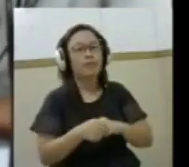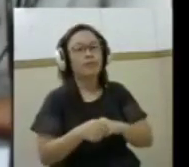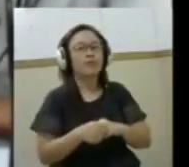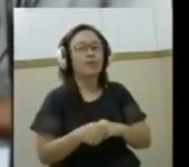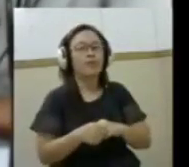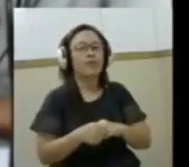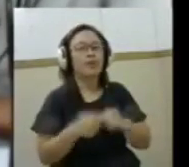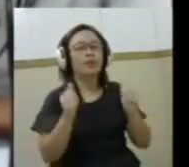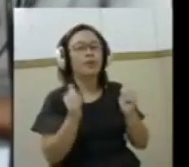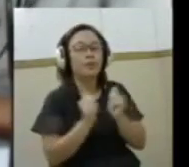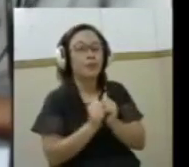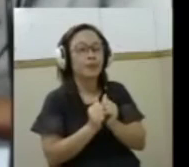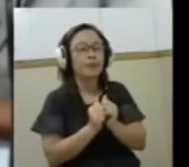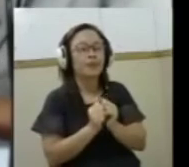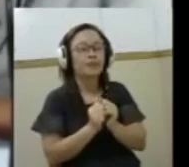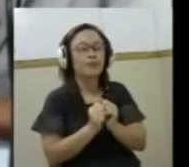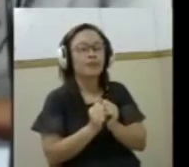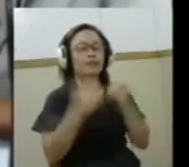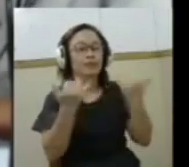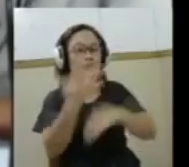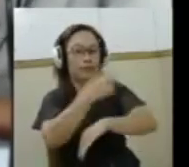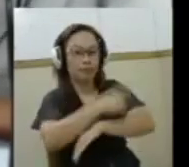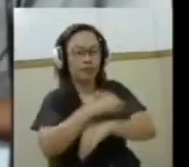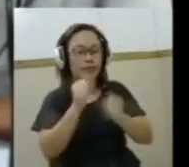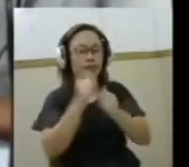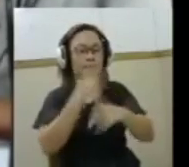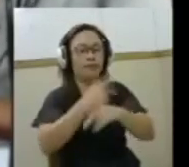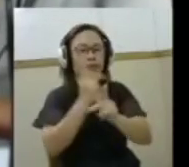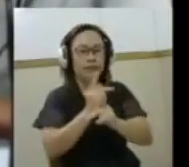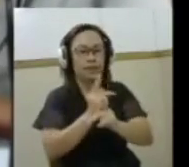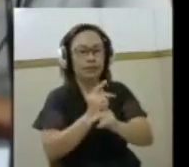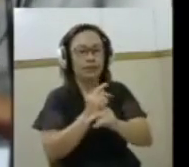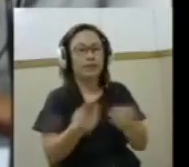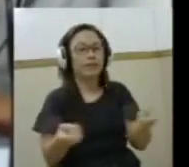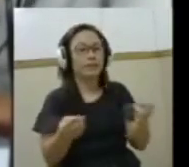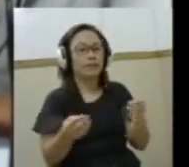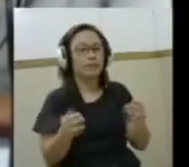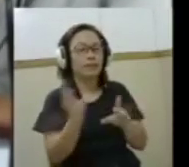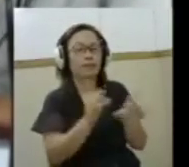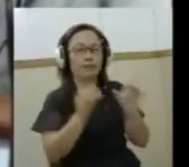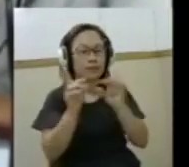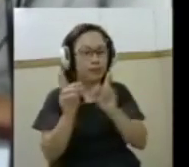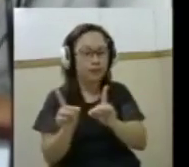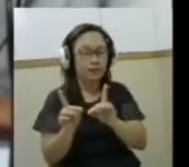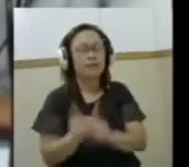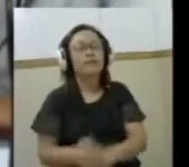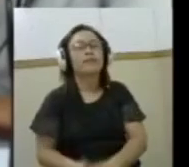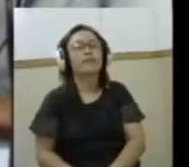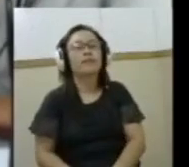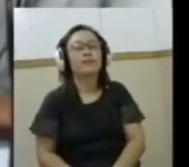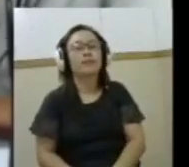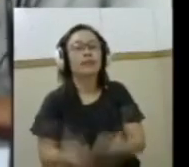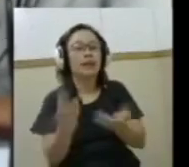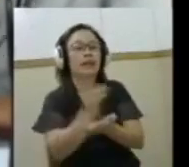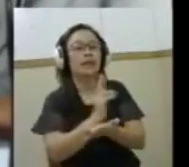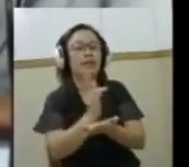info we have today is a product of research conducted all these years. The second point he mentioned is that